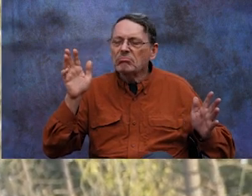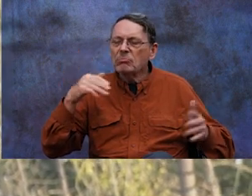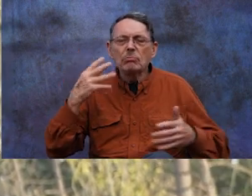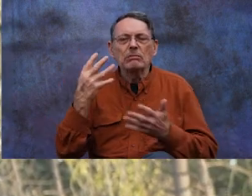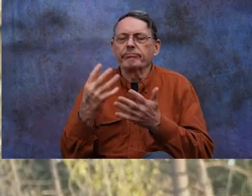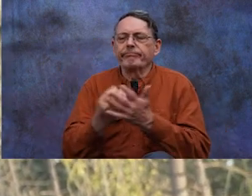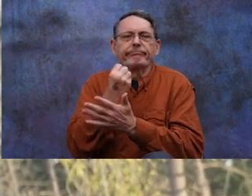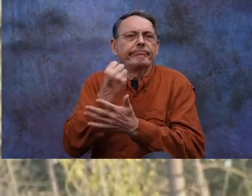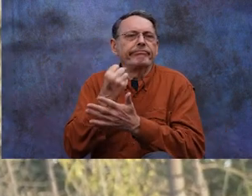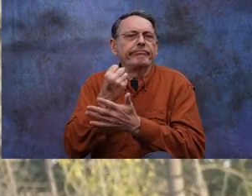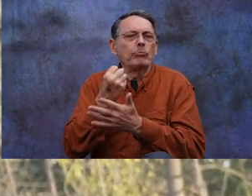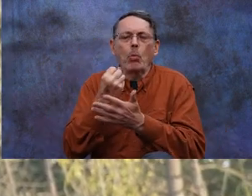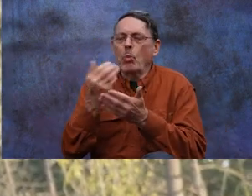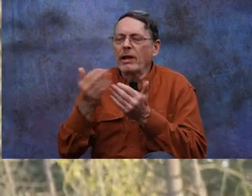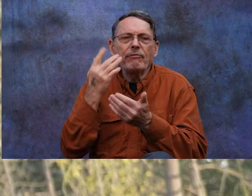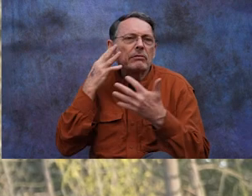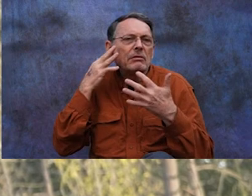island.